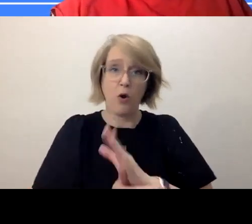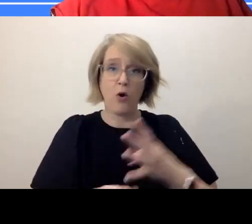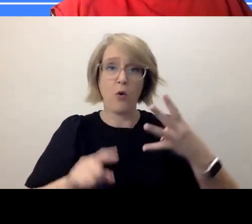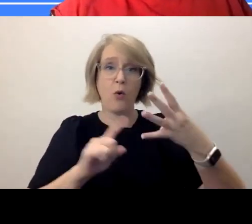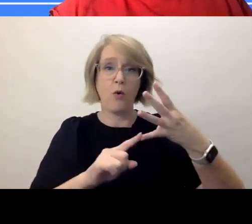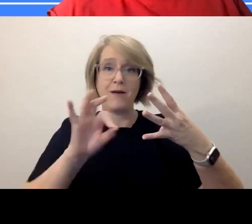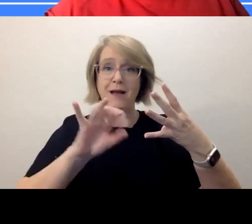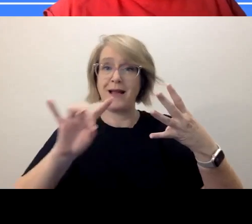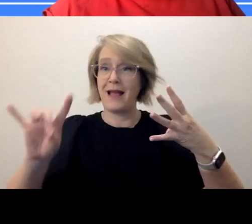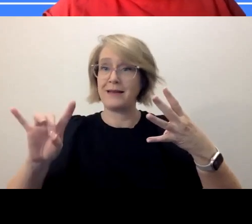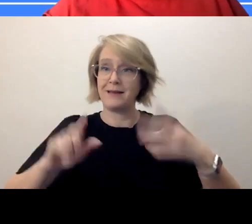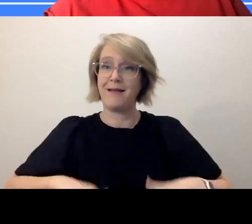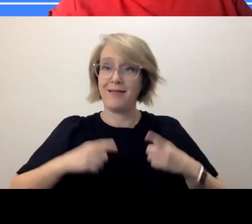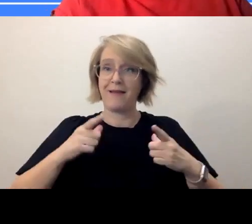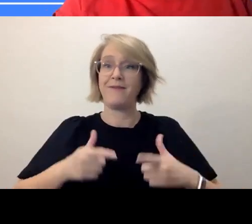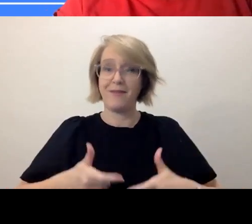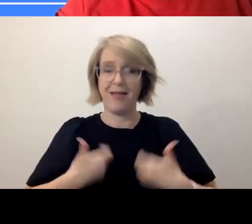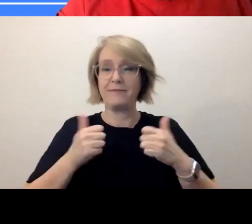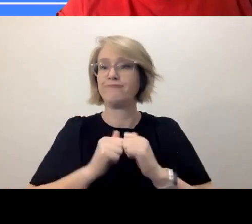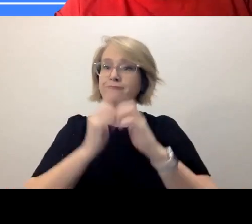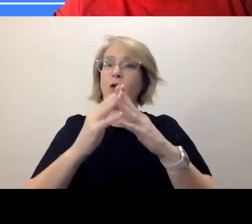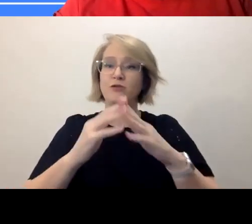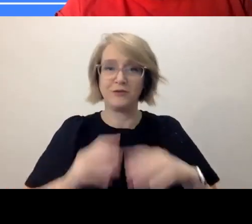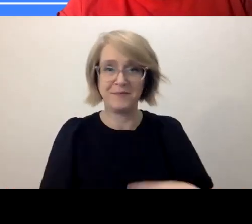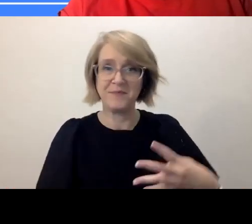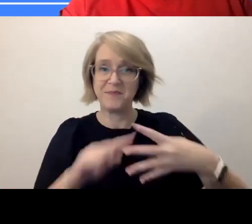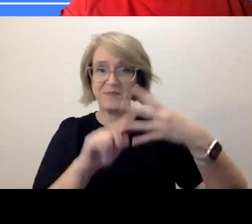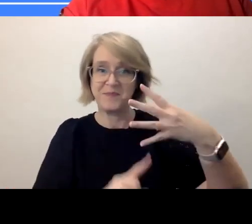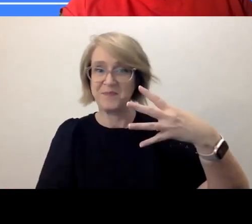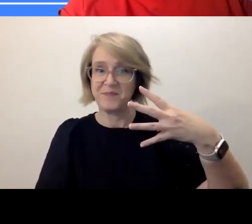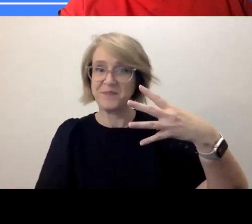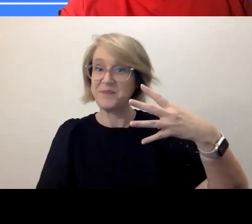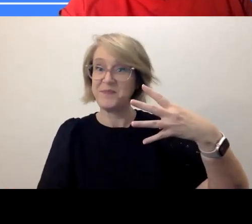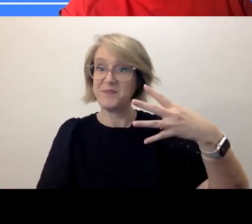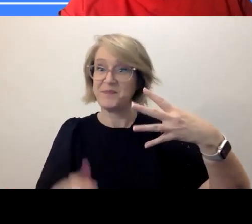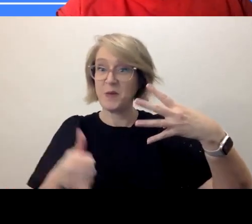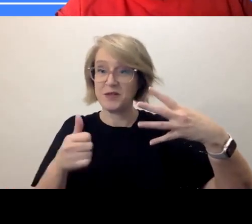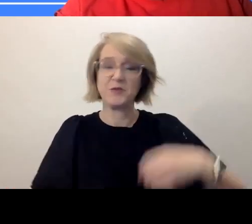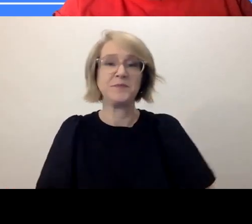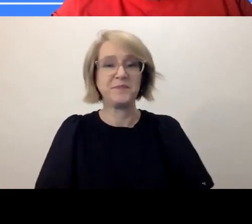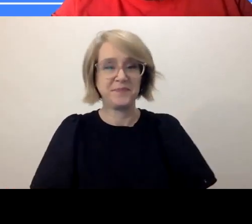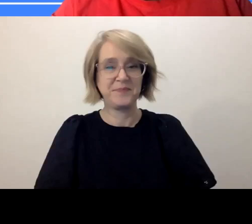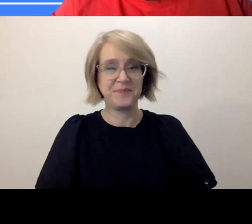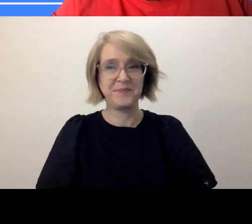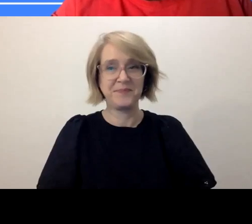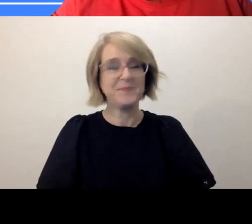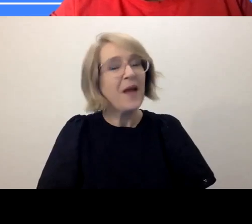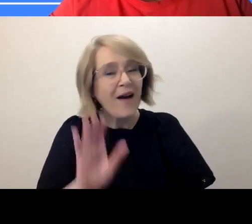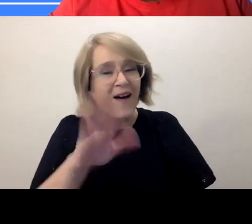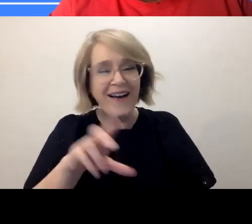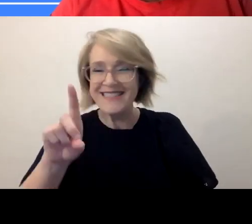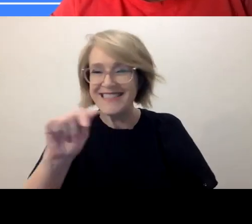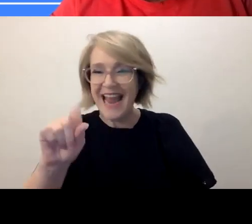This one I thought was pretty easy today. It's a little tricky, but Jana, we would have loved to have you